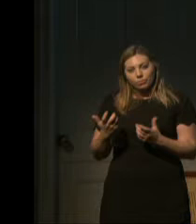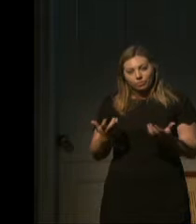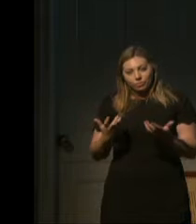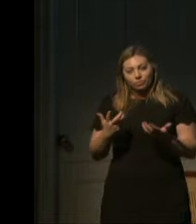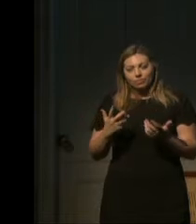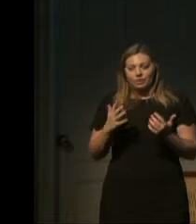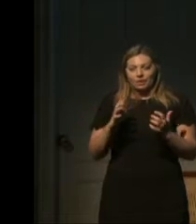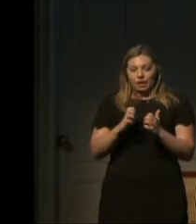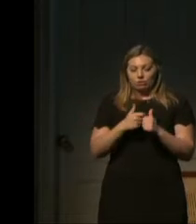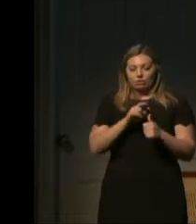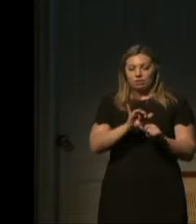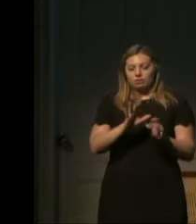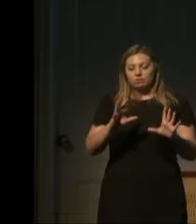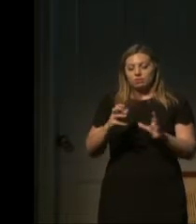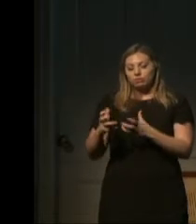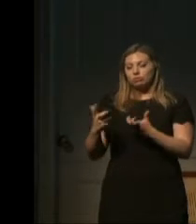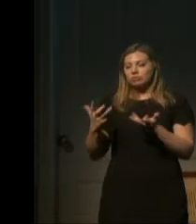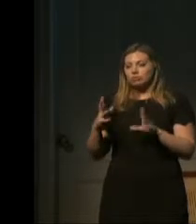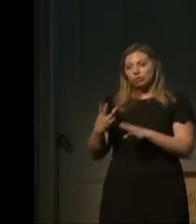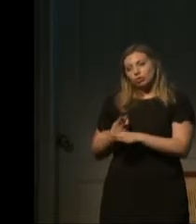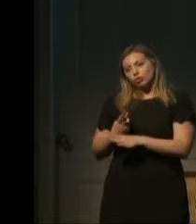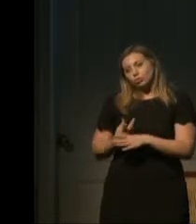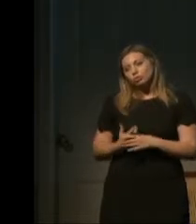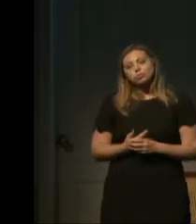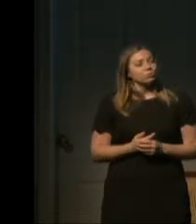the collection has been used.